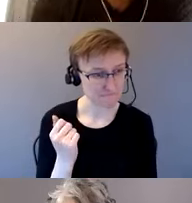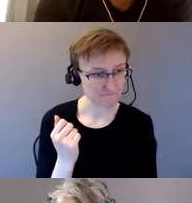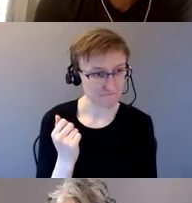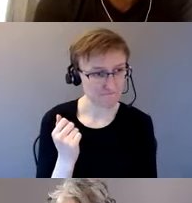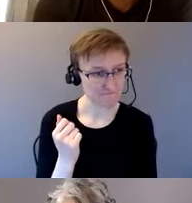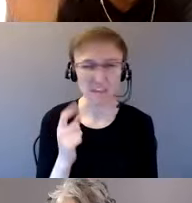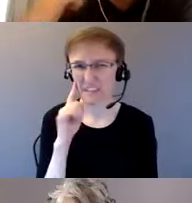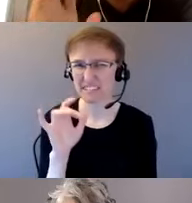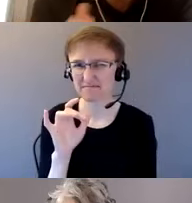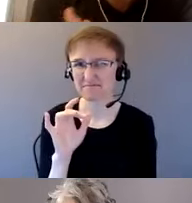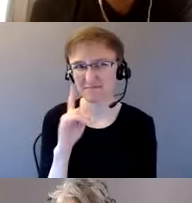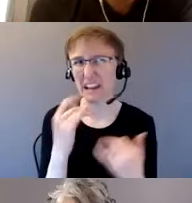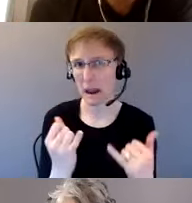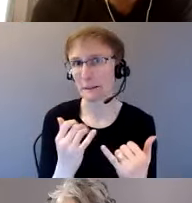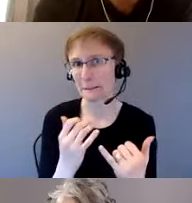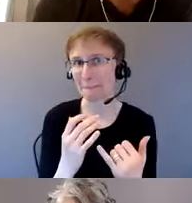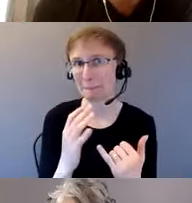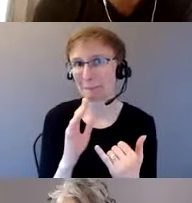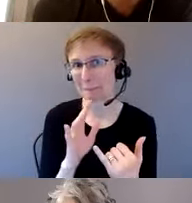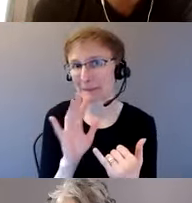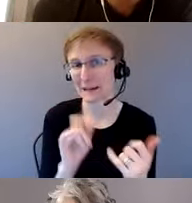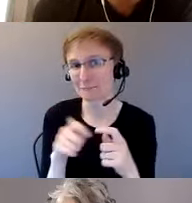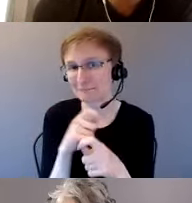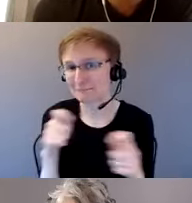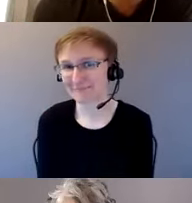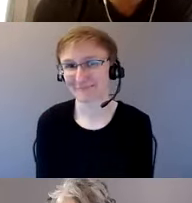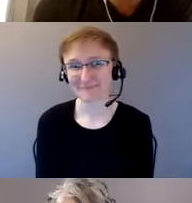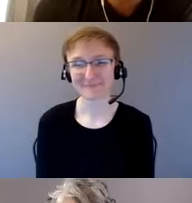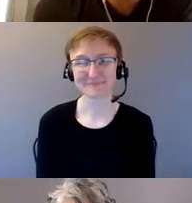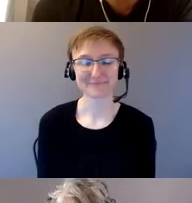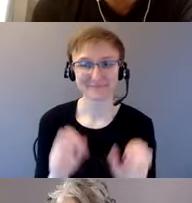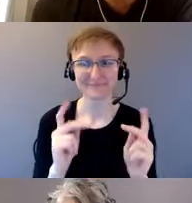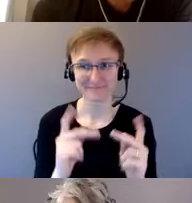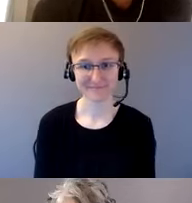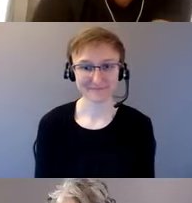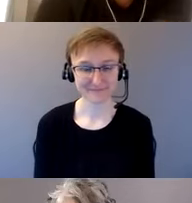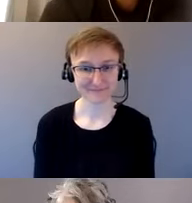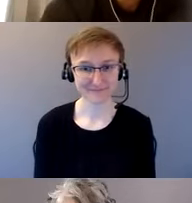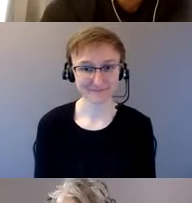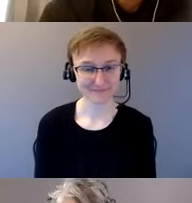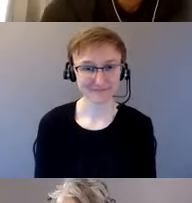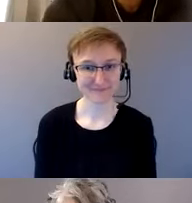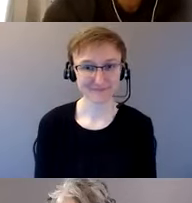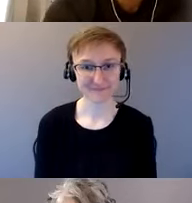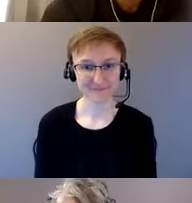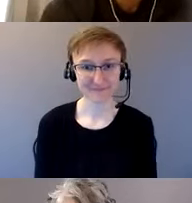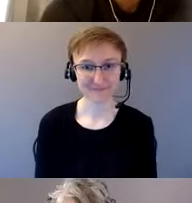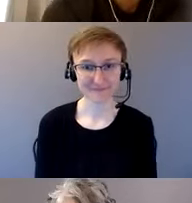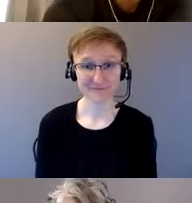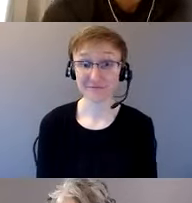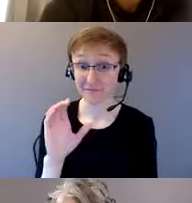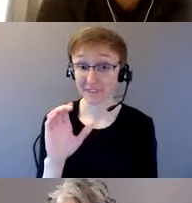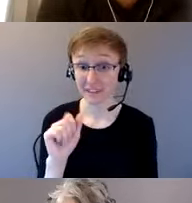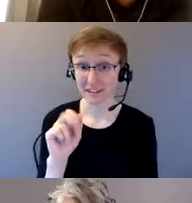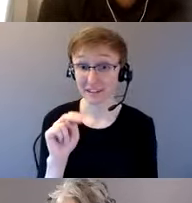That's all that there might be other thoughts or if other questions sort of arise. But, Of course. Perfect. Thank you so much. Candace, would you be able to